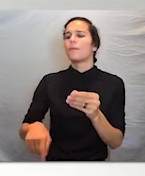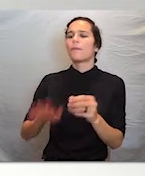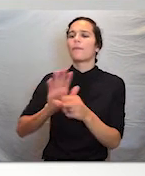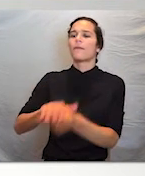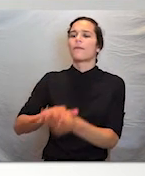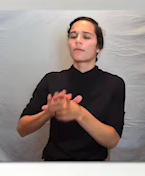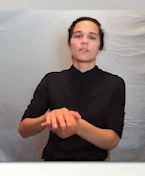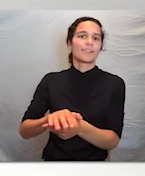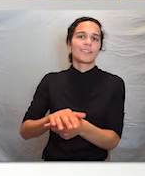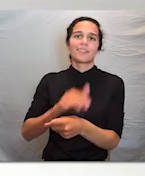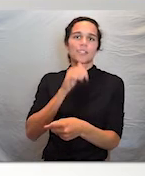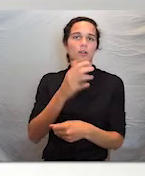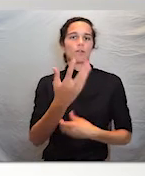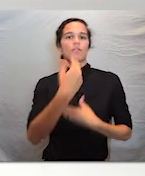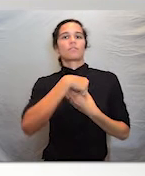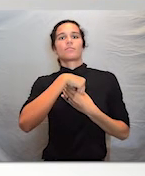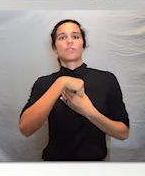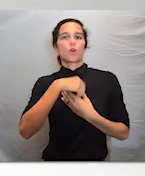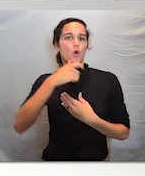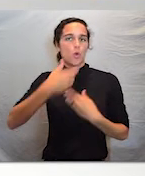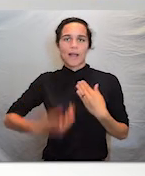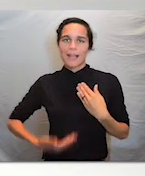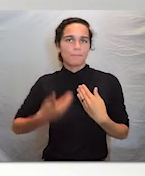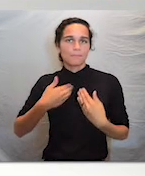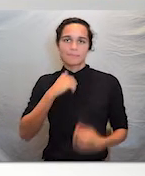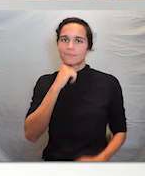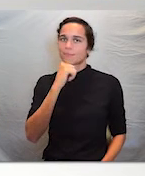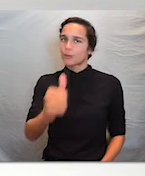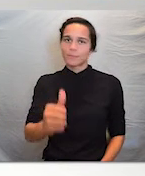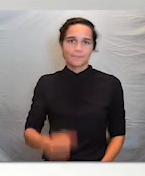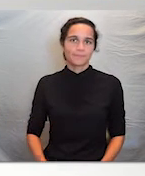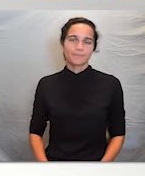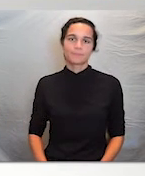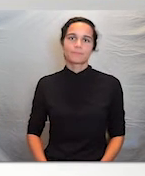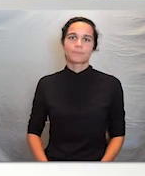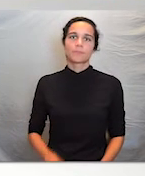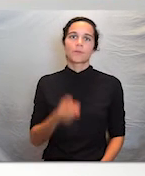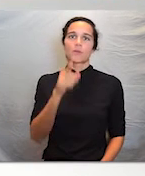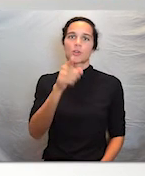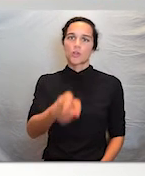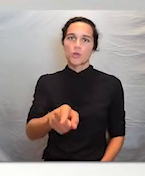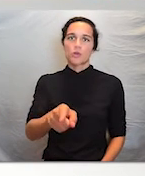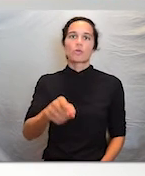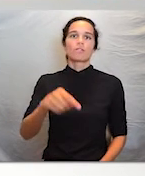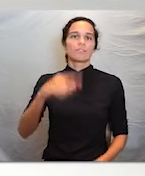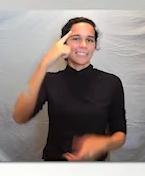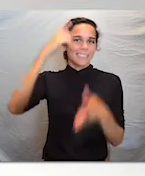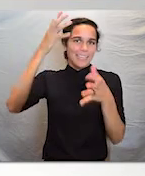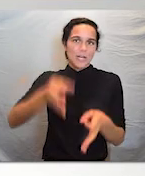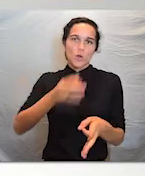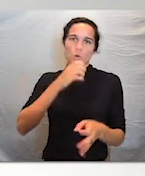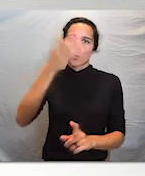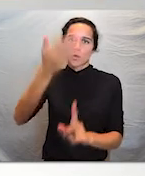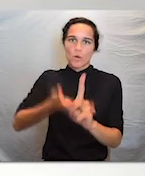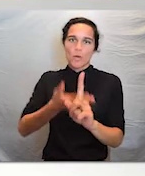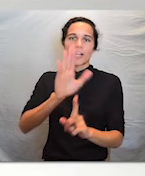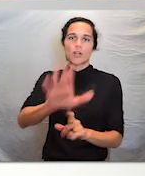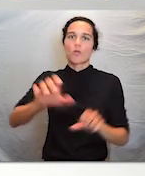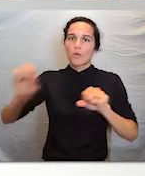who you are as a person. You define your disability. You define what you're capable